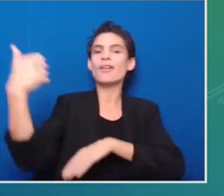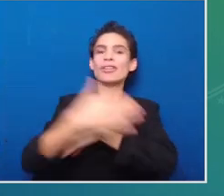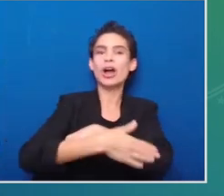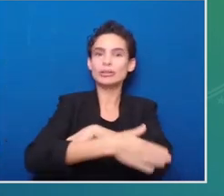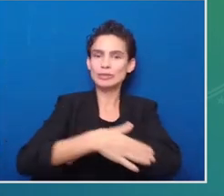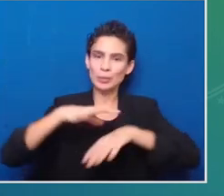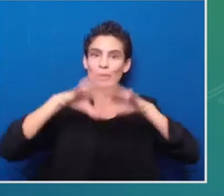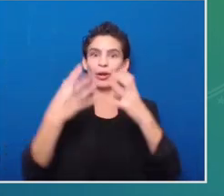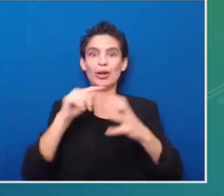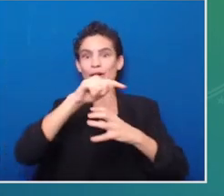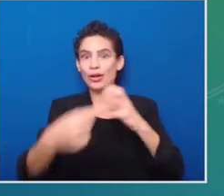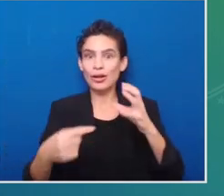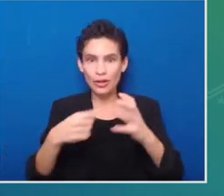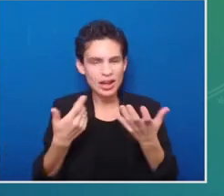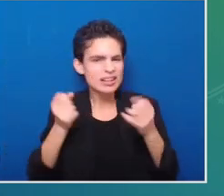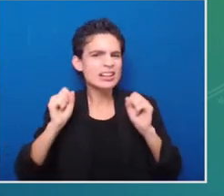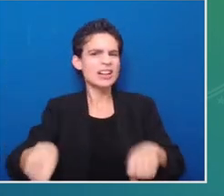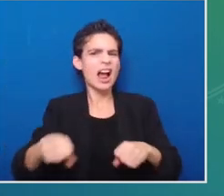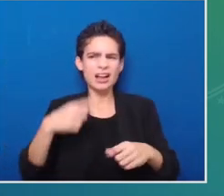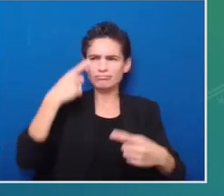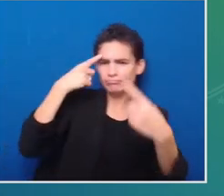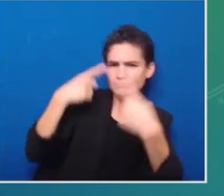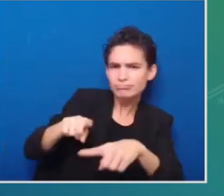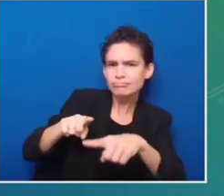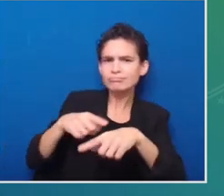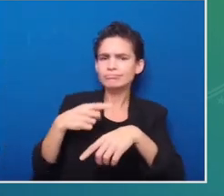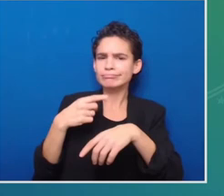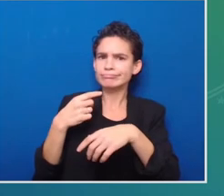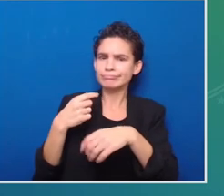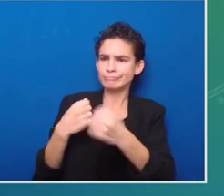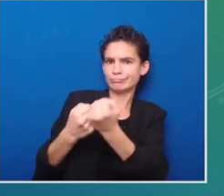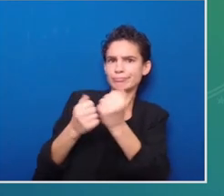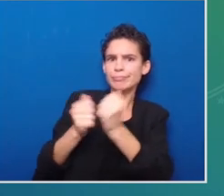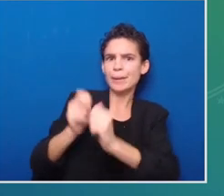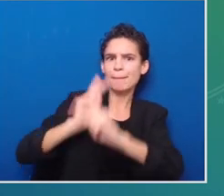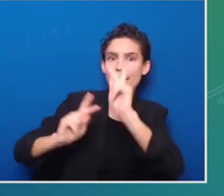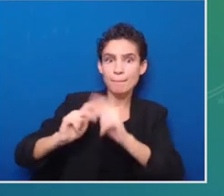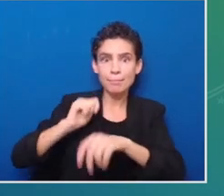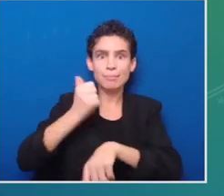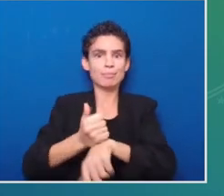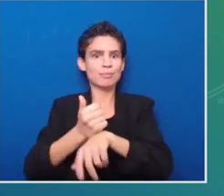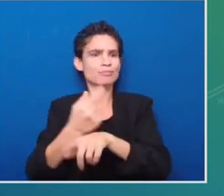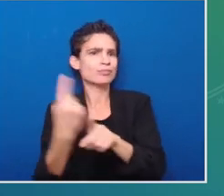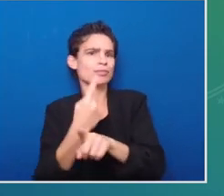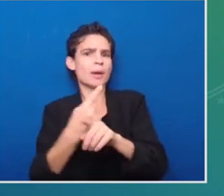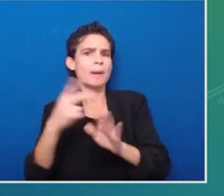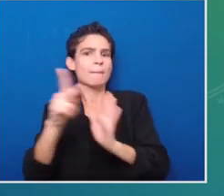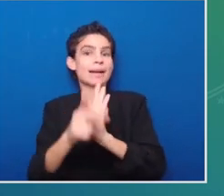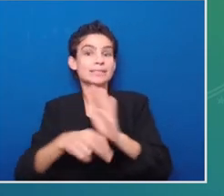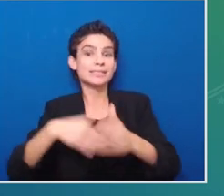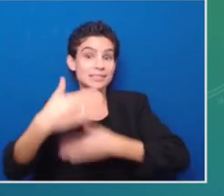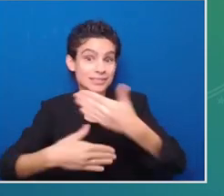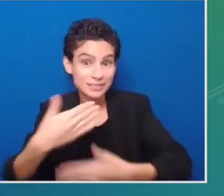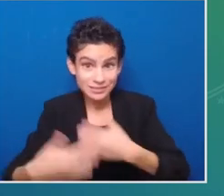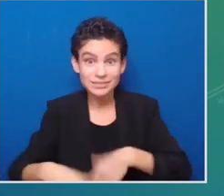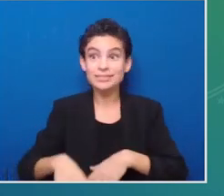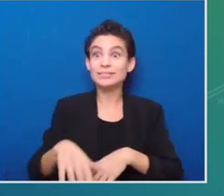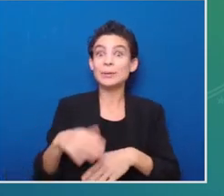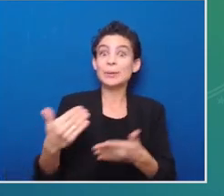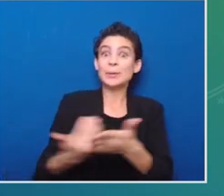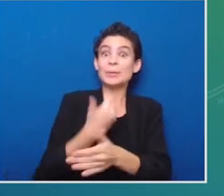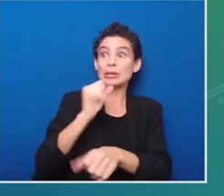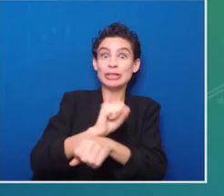jobs for American workers with the right policy. We can. And I know what those jobs will mean for